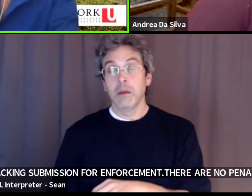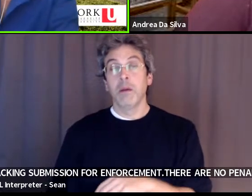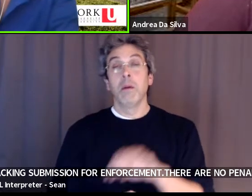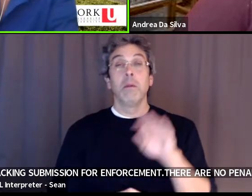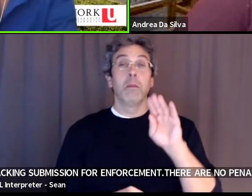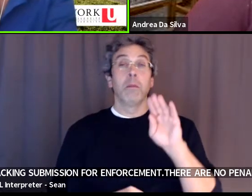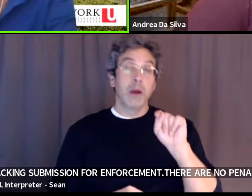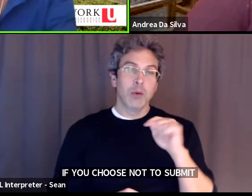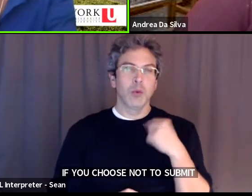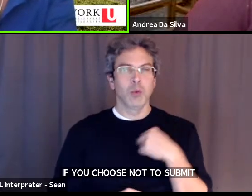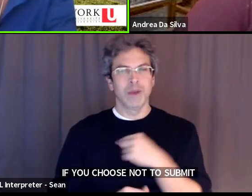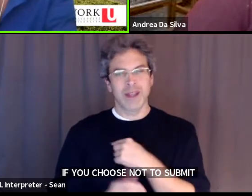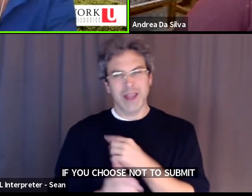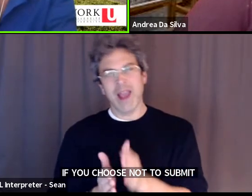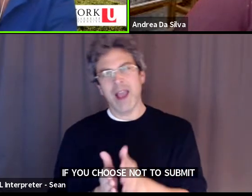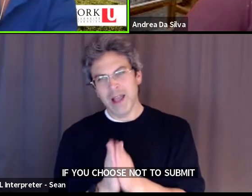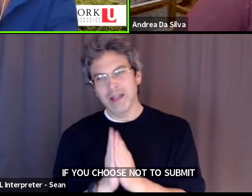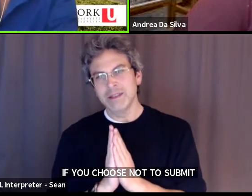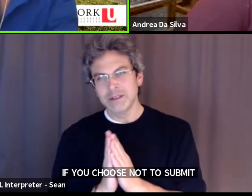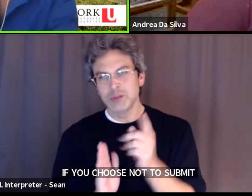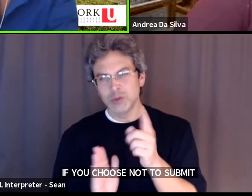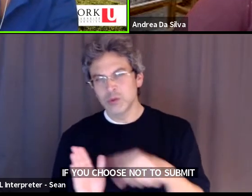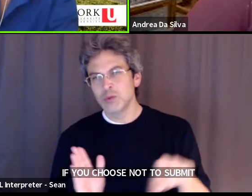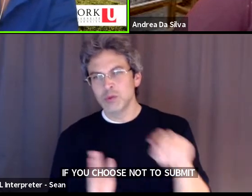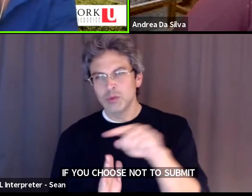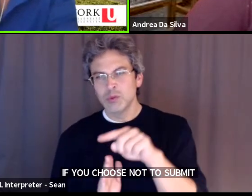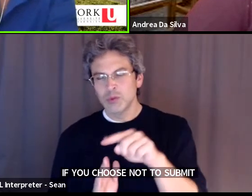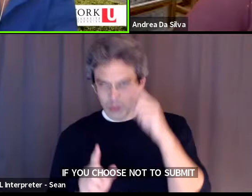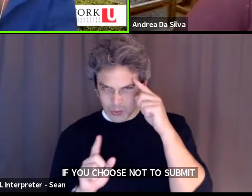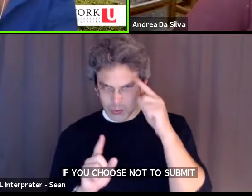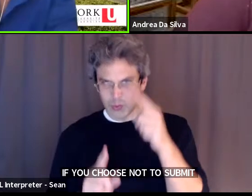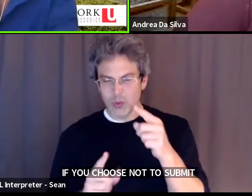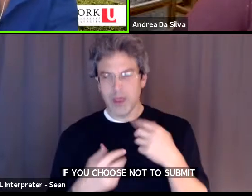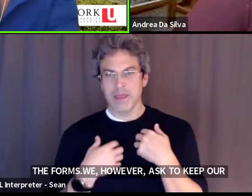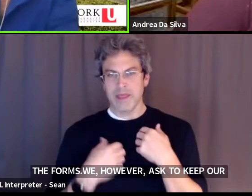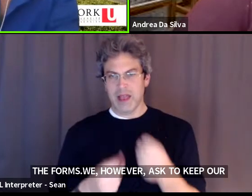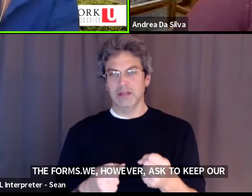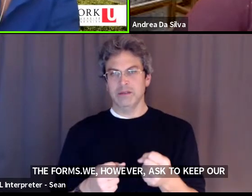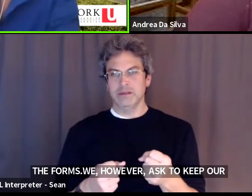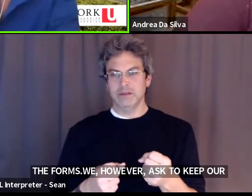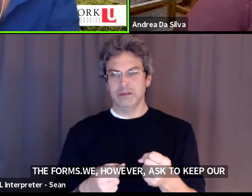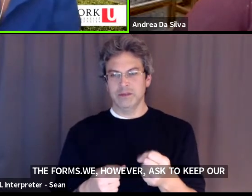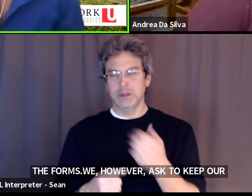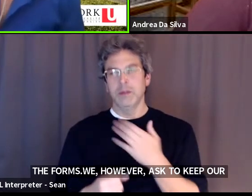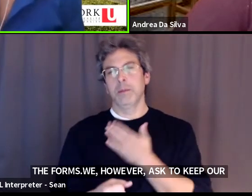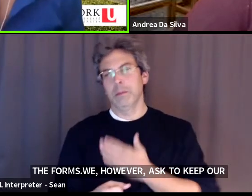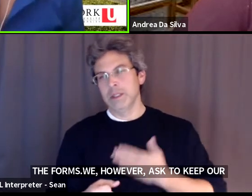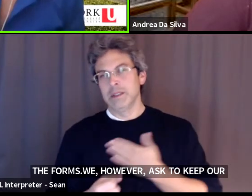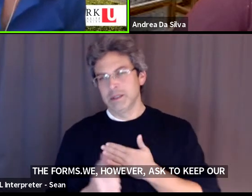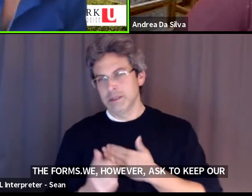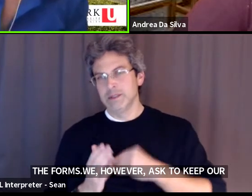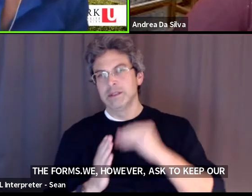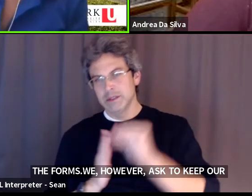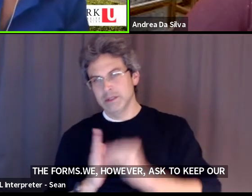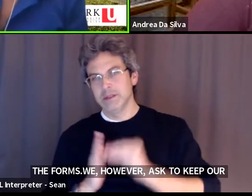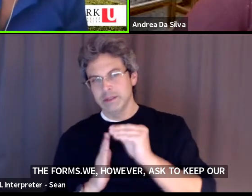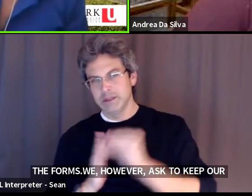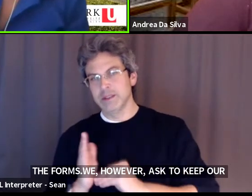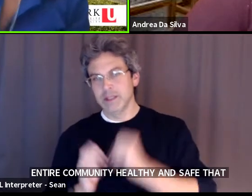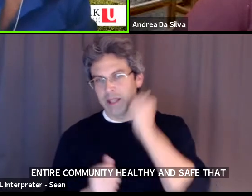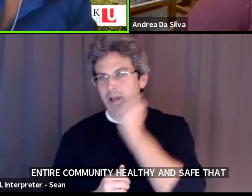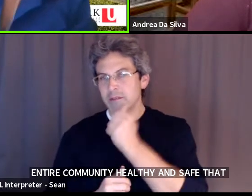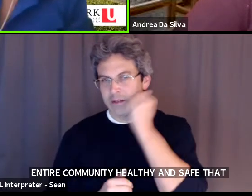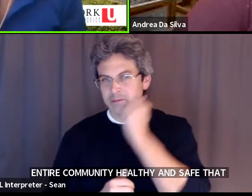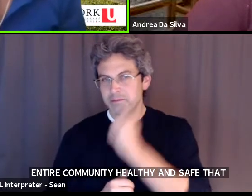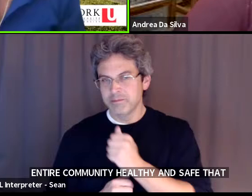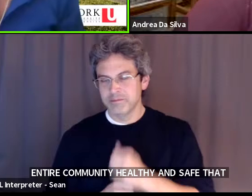to keep our entire community healthy and safe, that you do submit those forms every day.